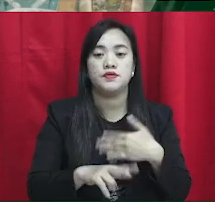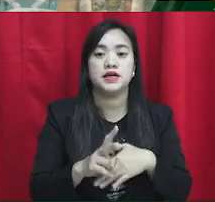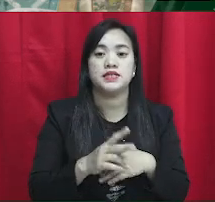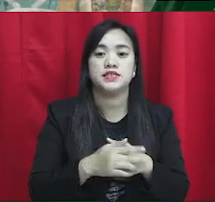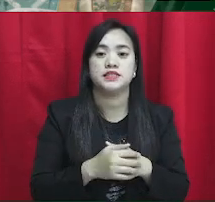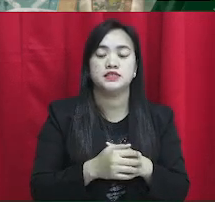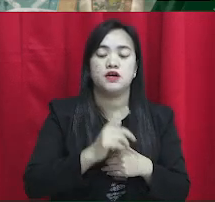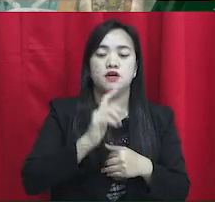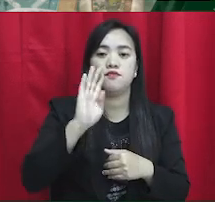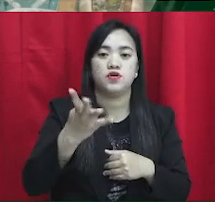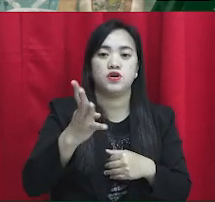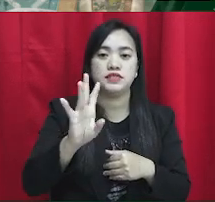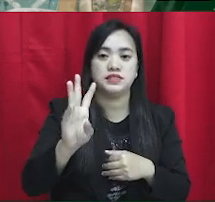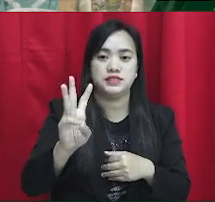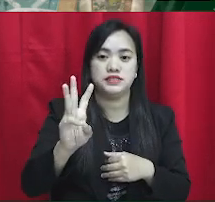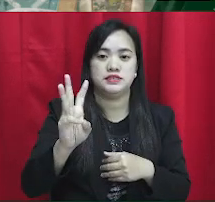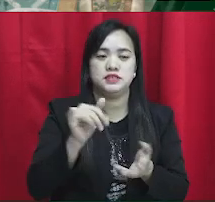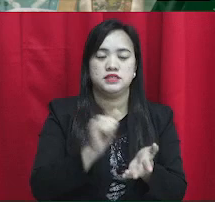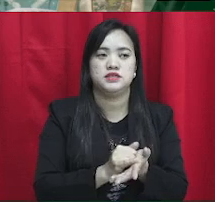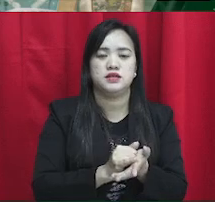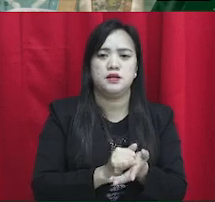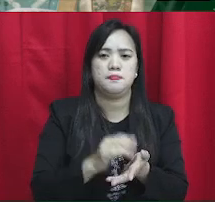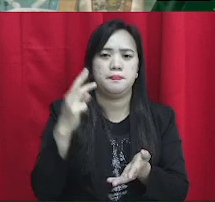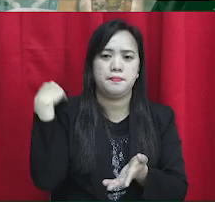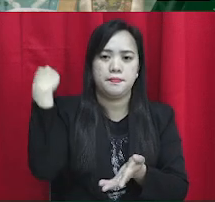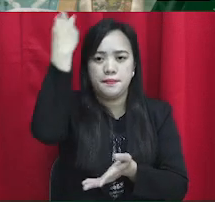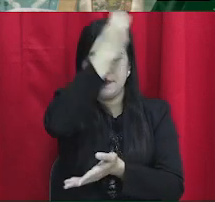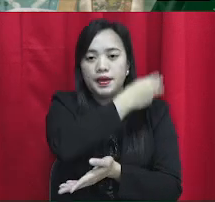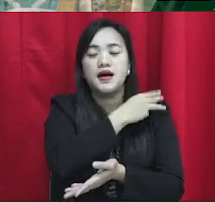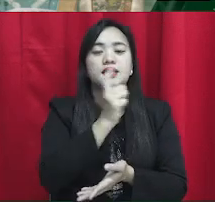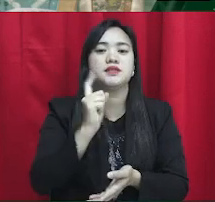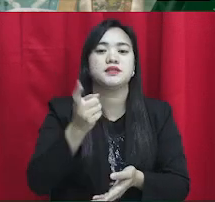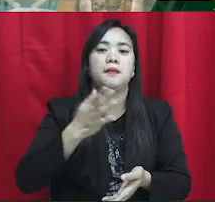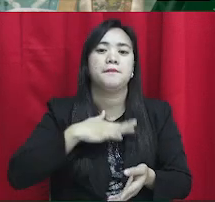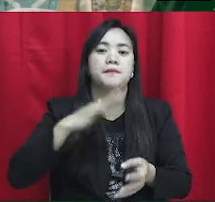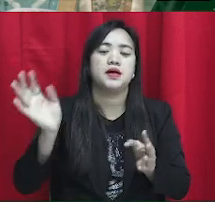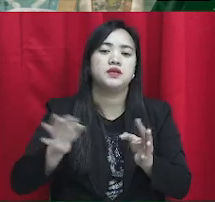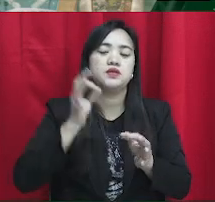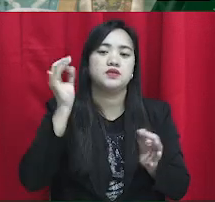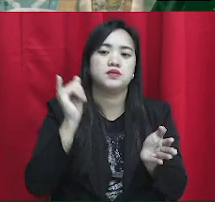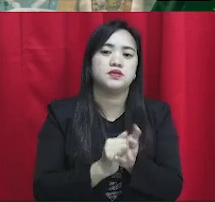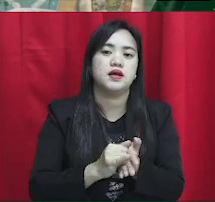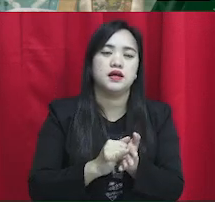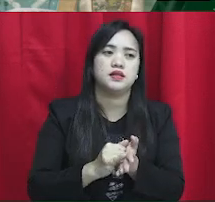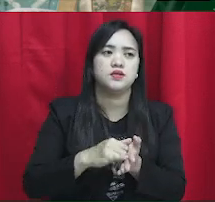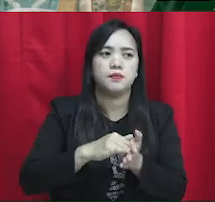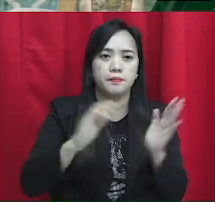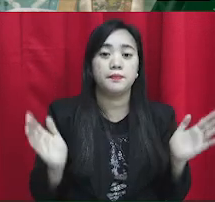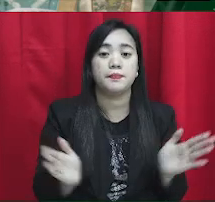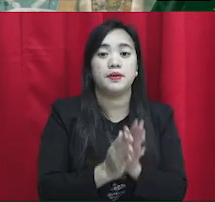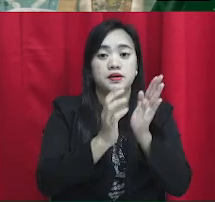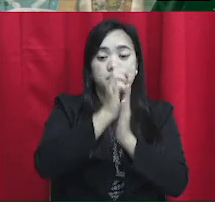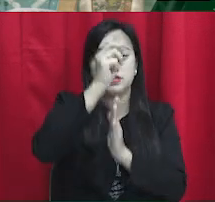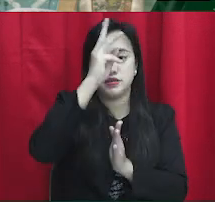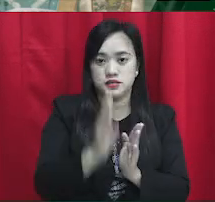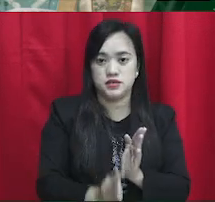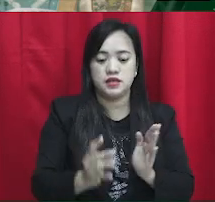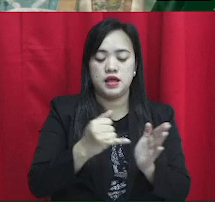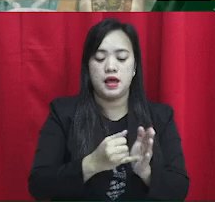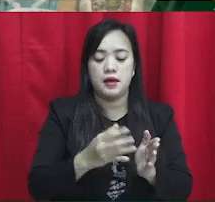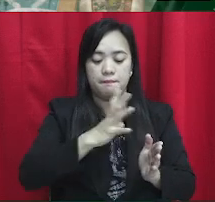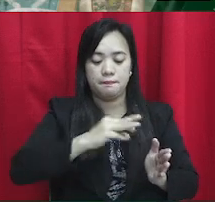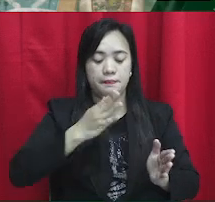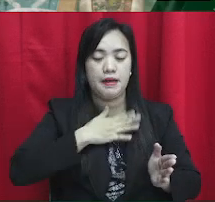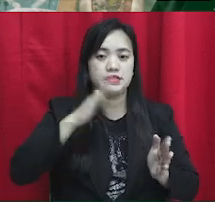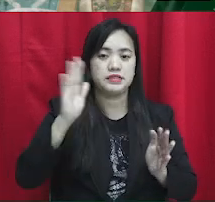verse number 46. Sabi diyan, And Mary said, My soul doth magnify the Lord, and my